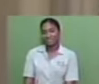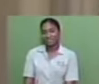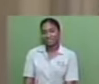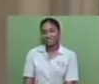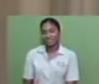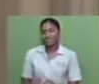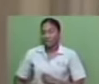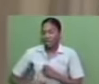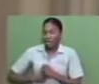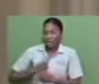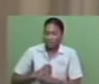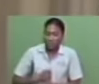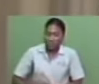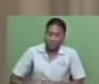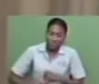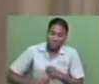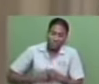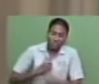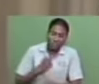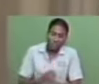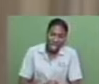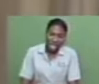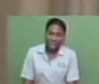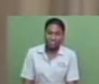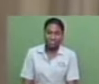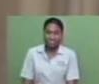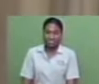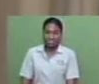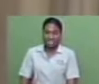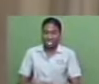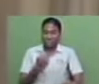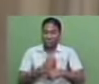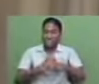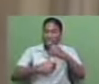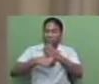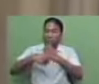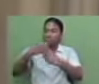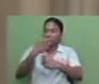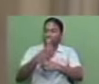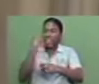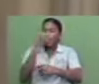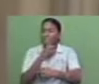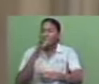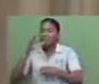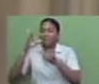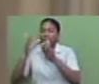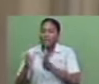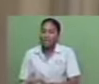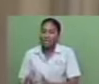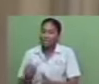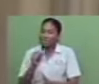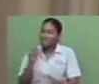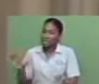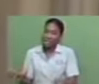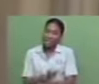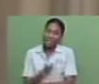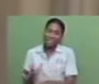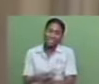malaise, structural impediments. The malaise cracked the willpower of farmers